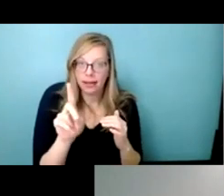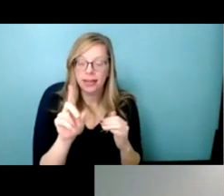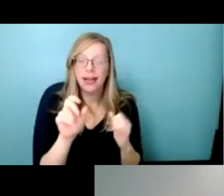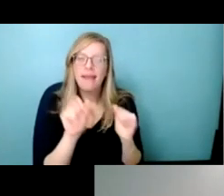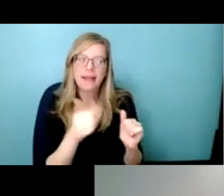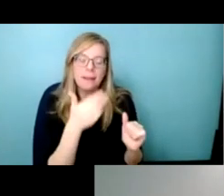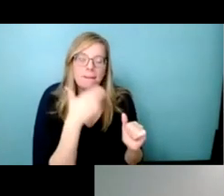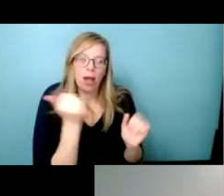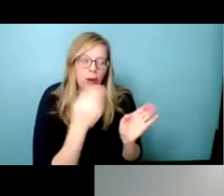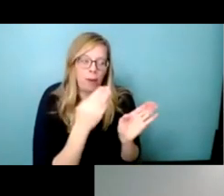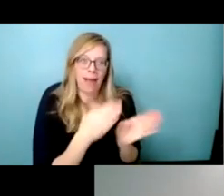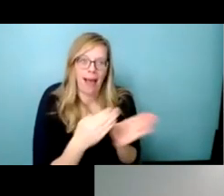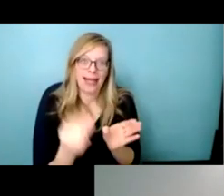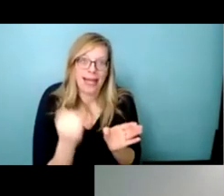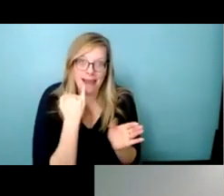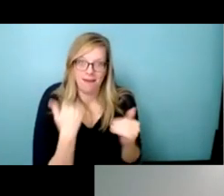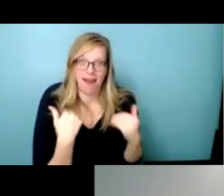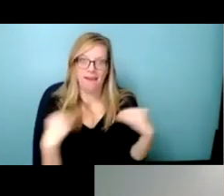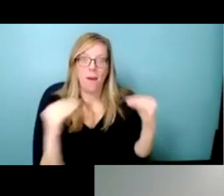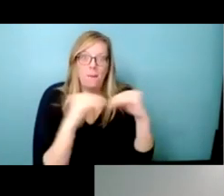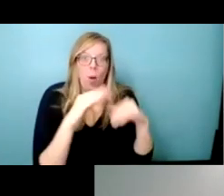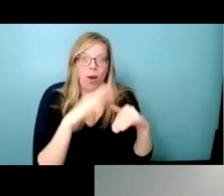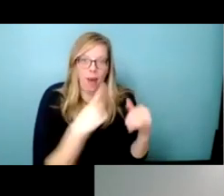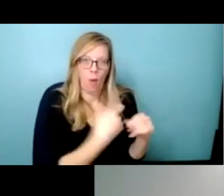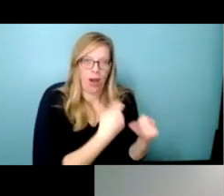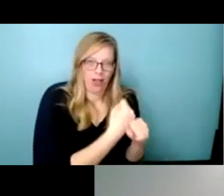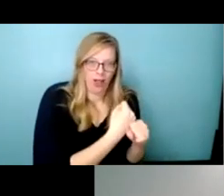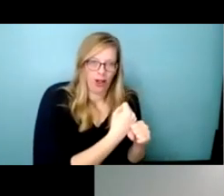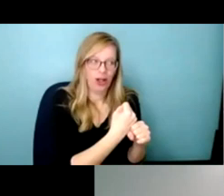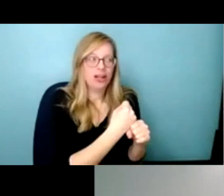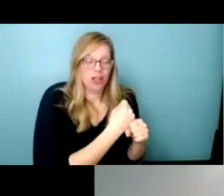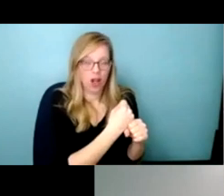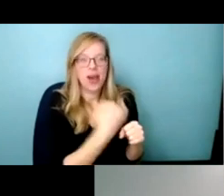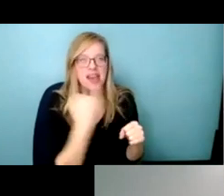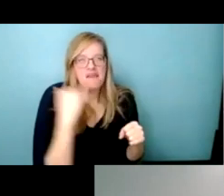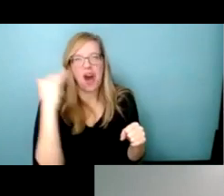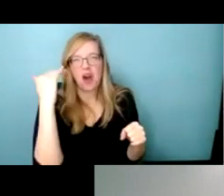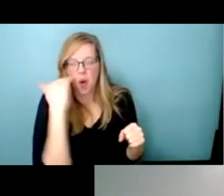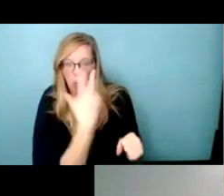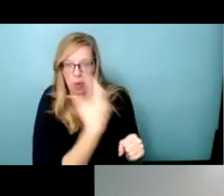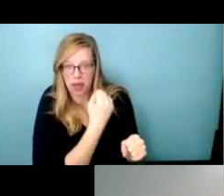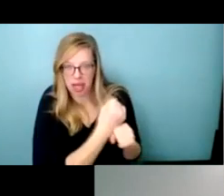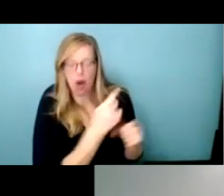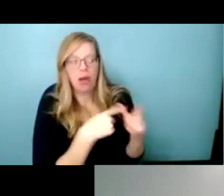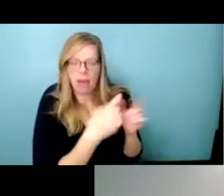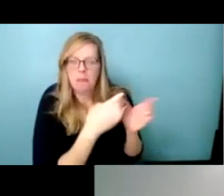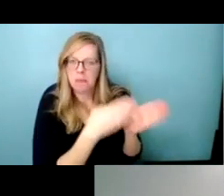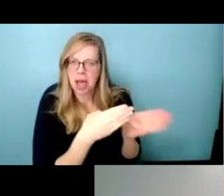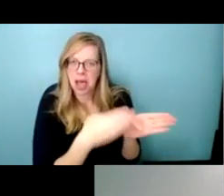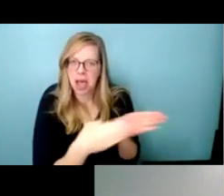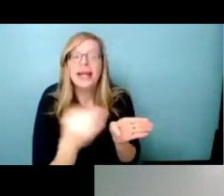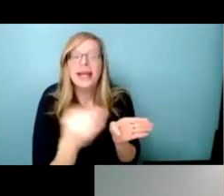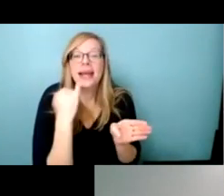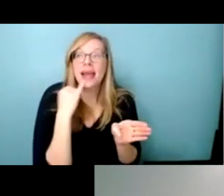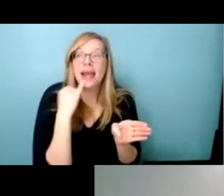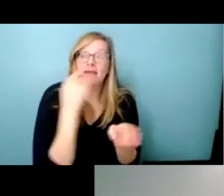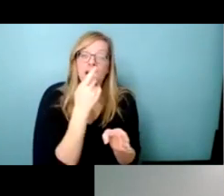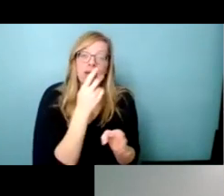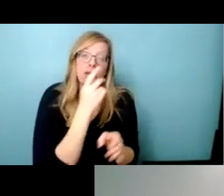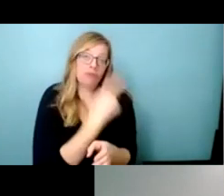partnerships. So if the province could do more of that on a project by project basis, that would be great.